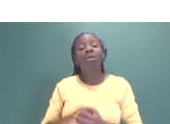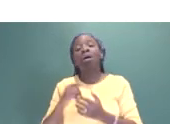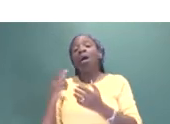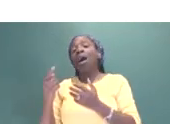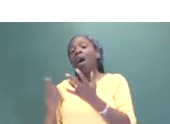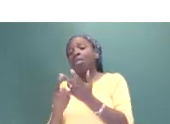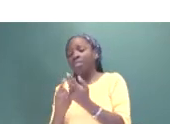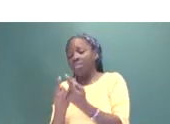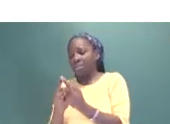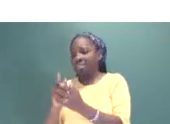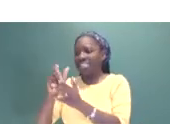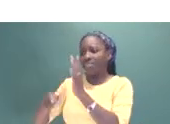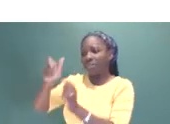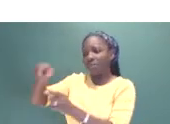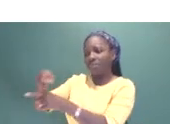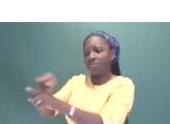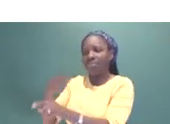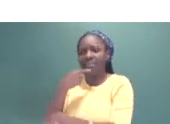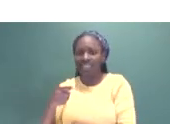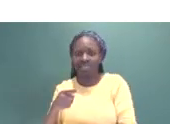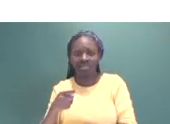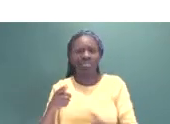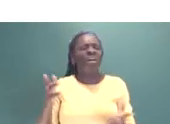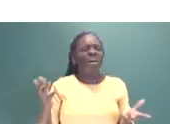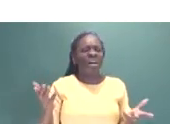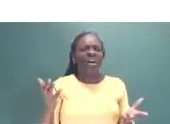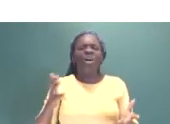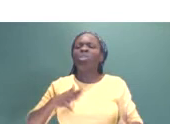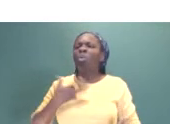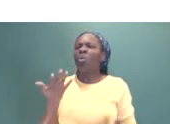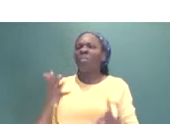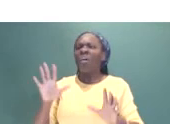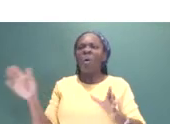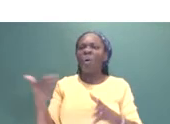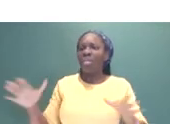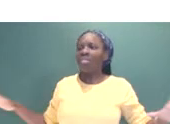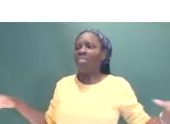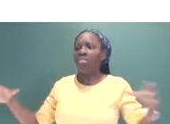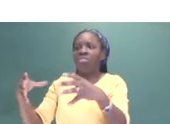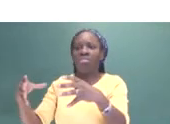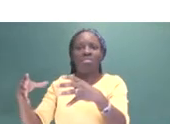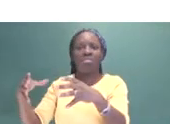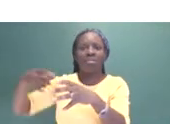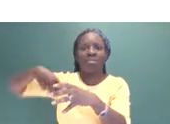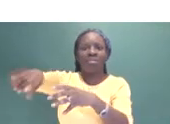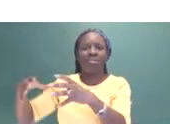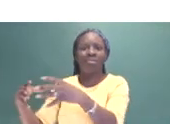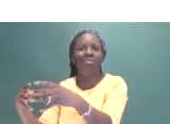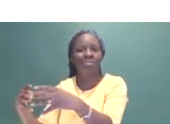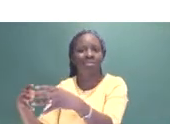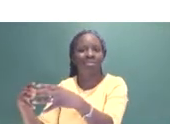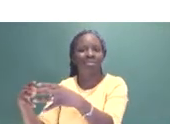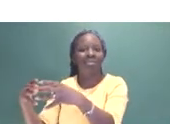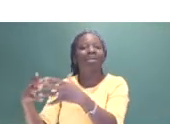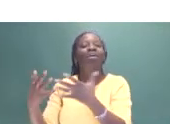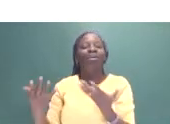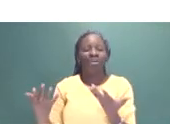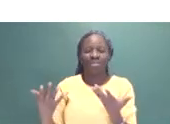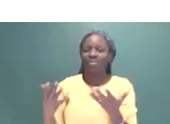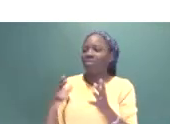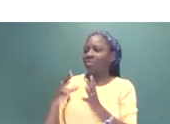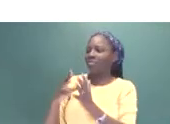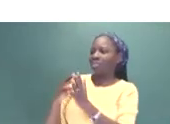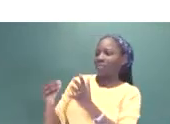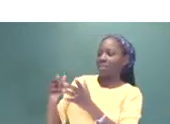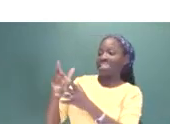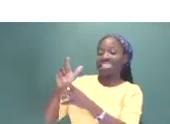disabilities themselves often say is that they don't all want to be lumped together, that the needs of people within the